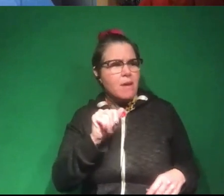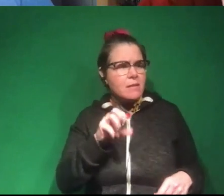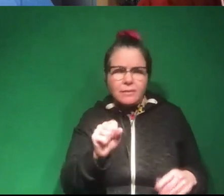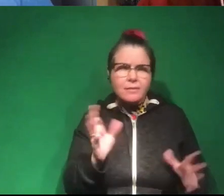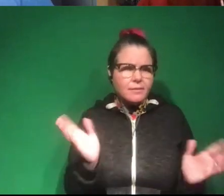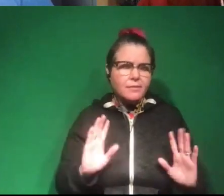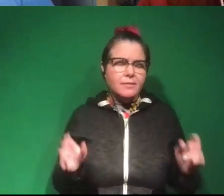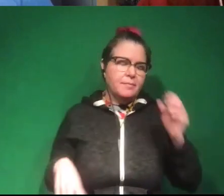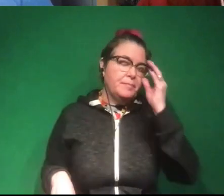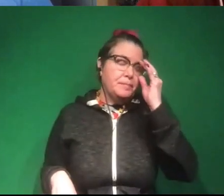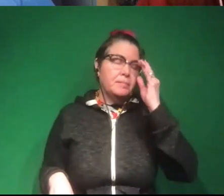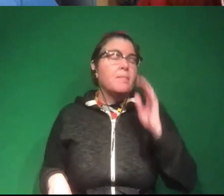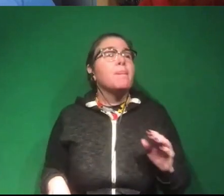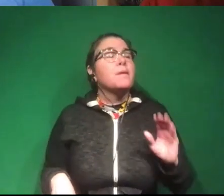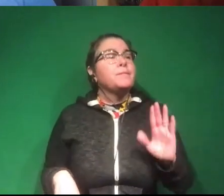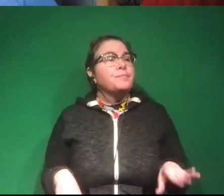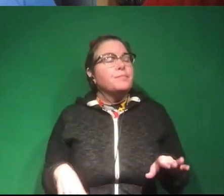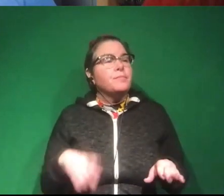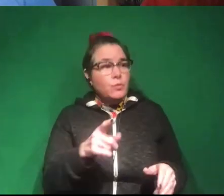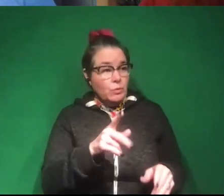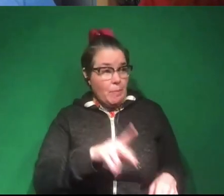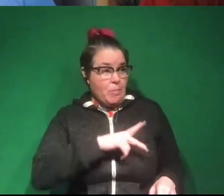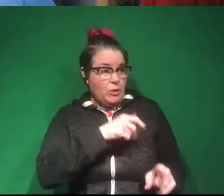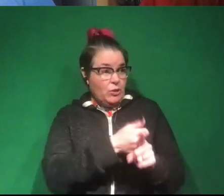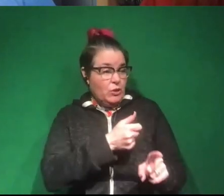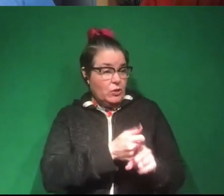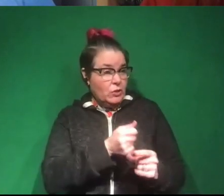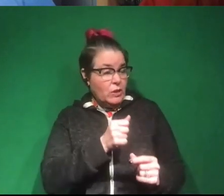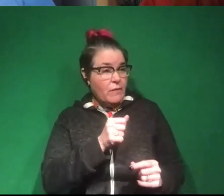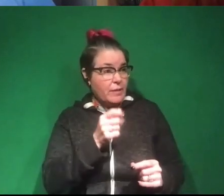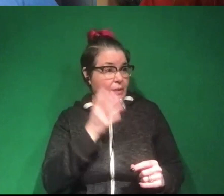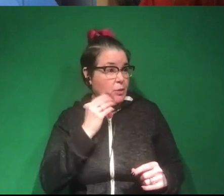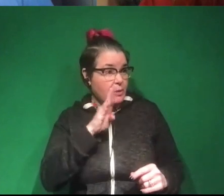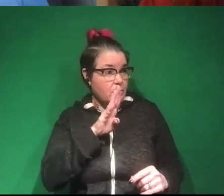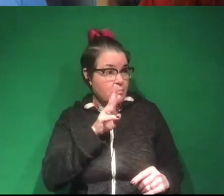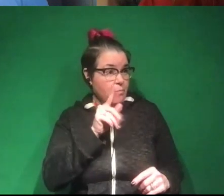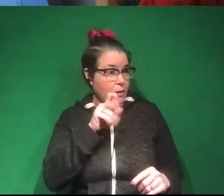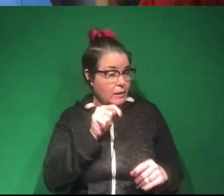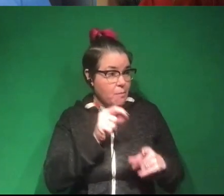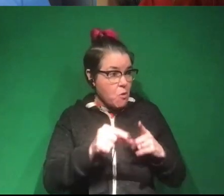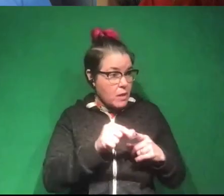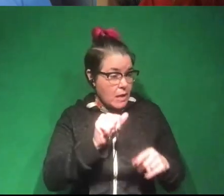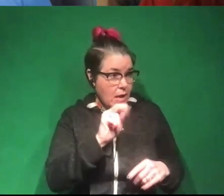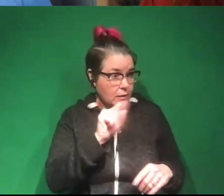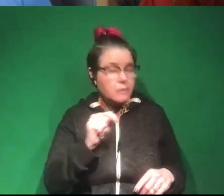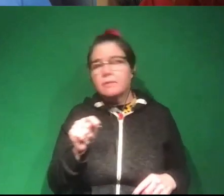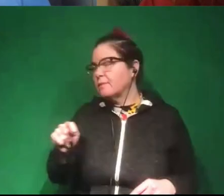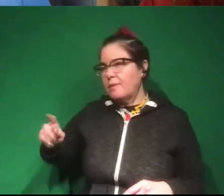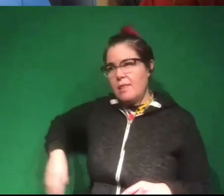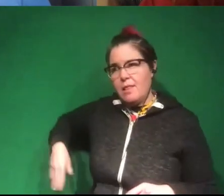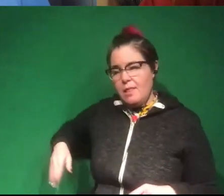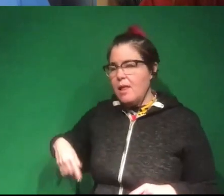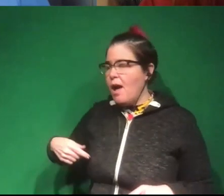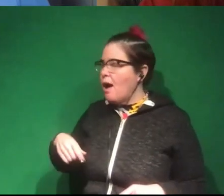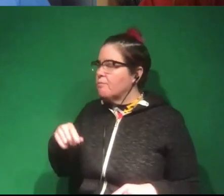these insects. Okay, so have you personally ever encountered a bullet ant? I have not. I would love